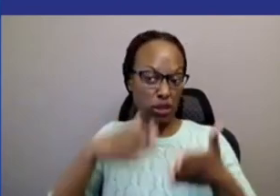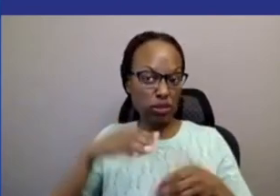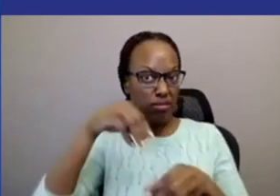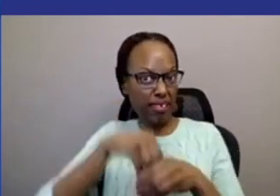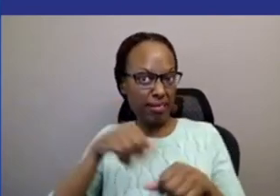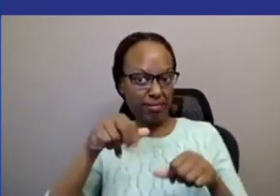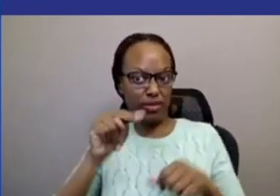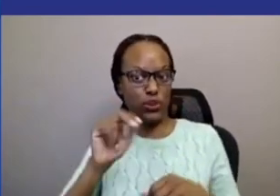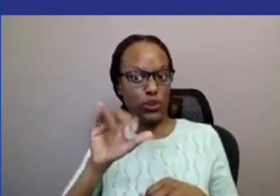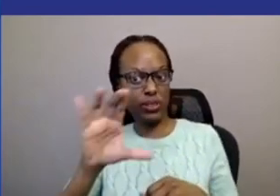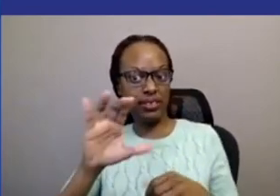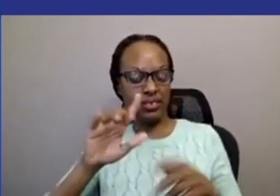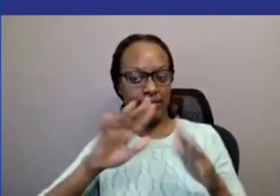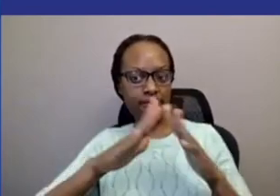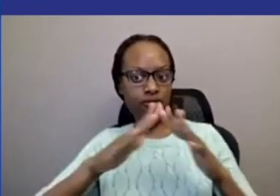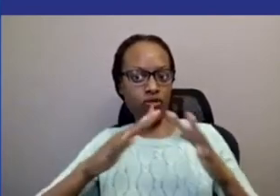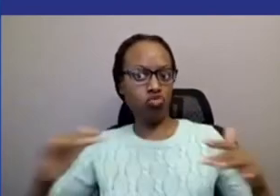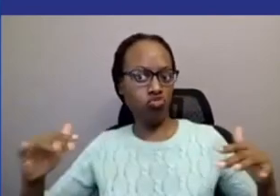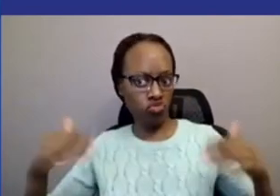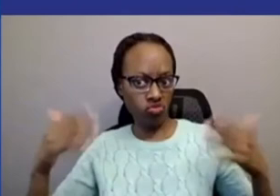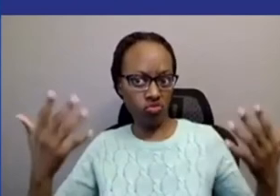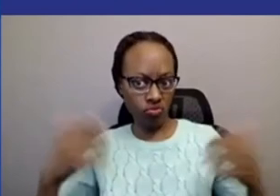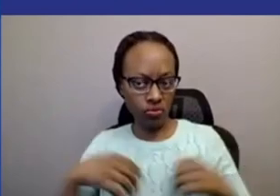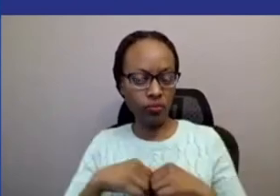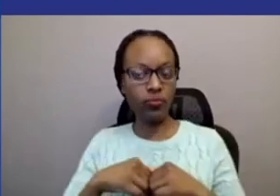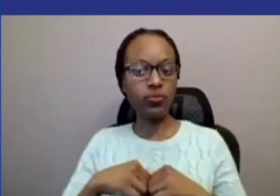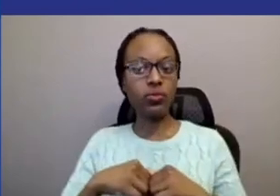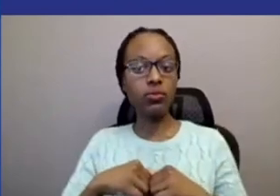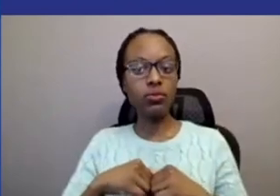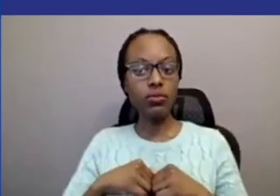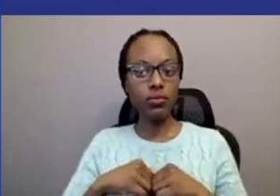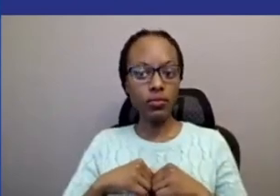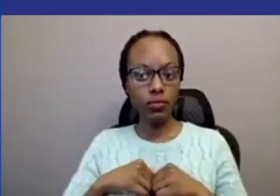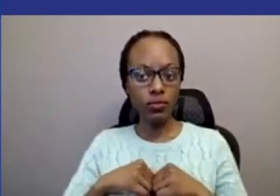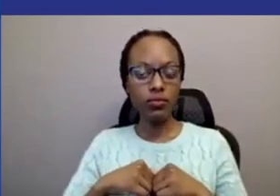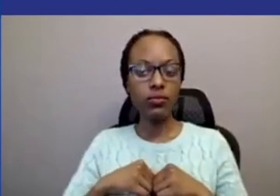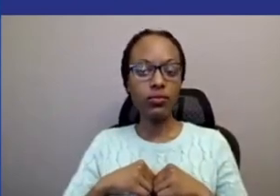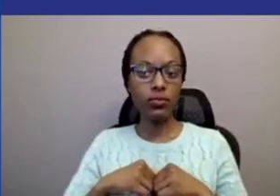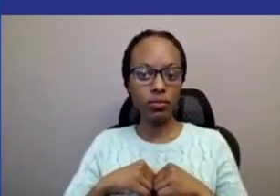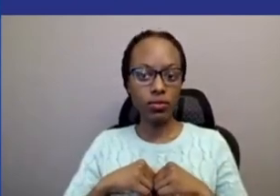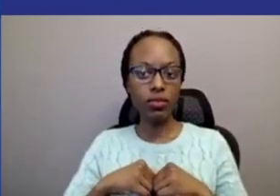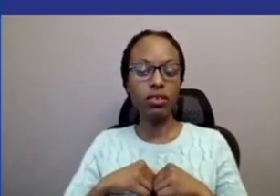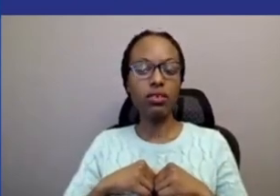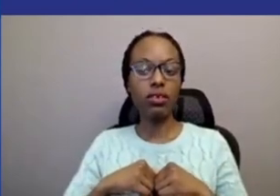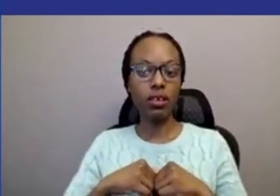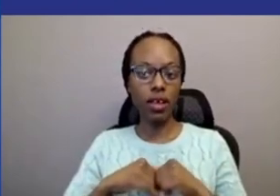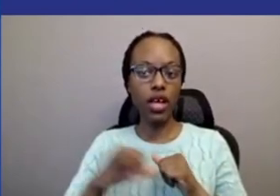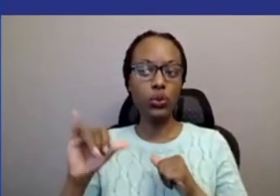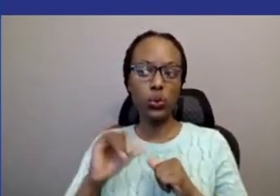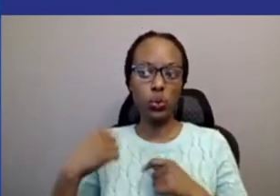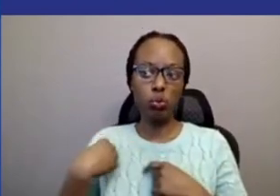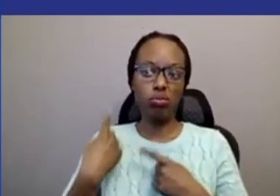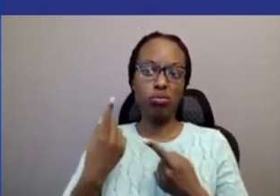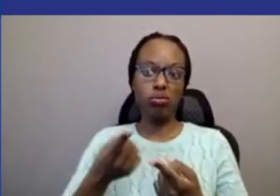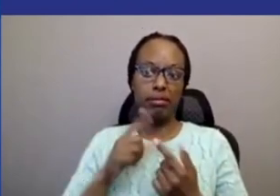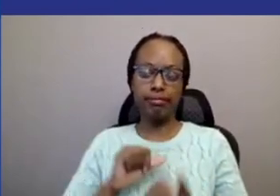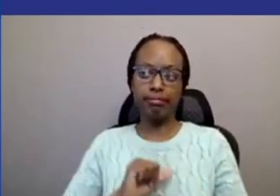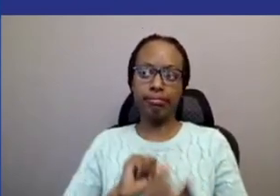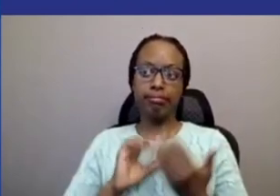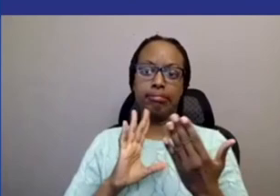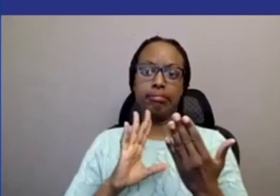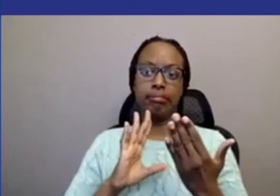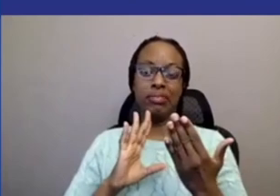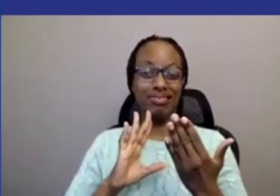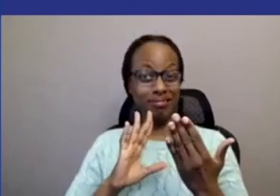and that are constantly encountered with those work opportunities where do you take the gig for the